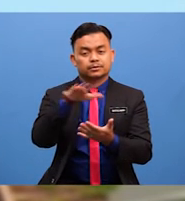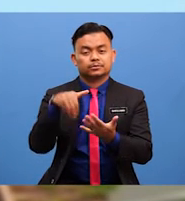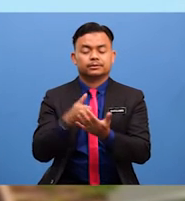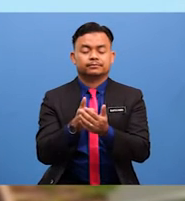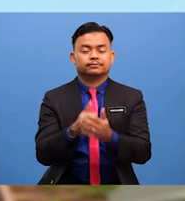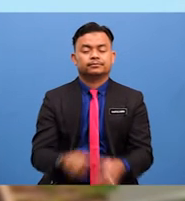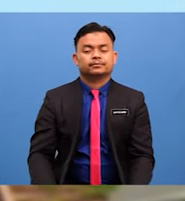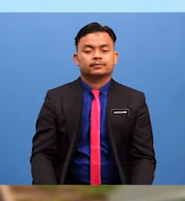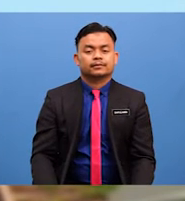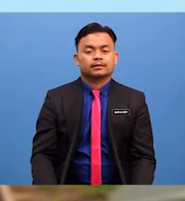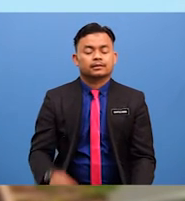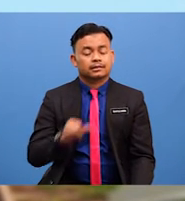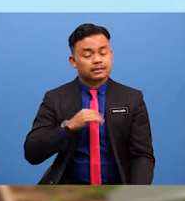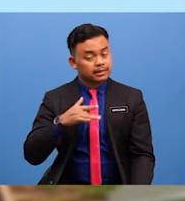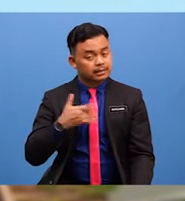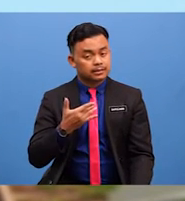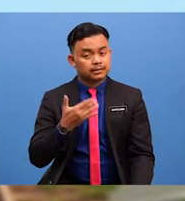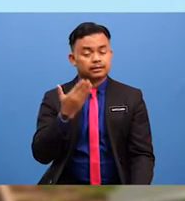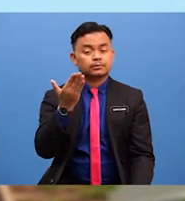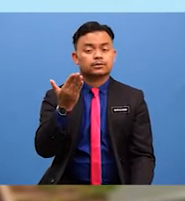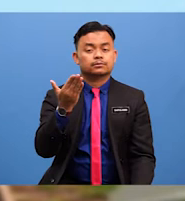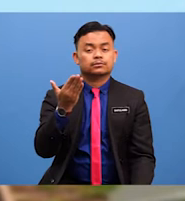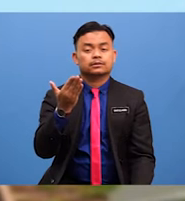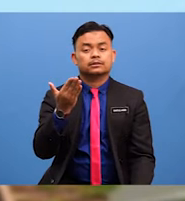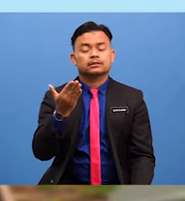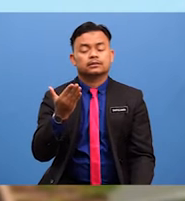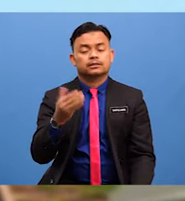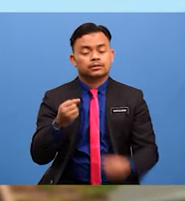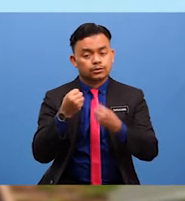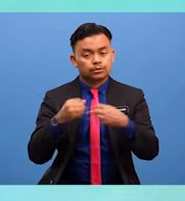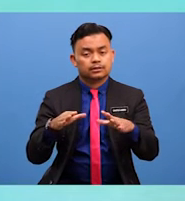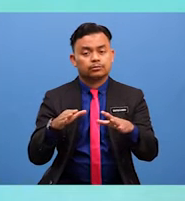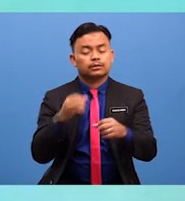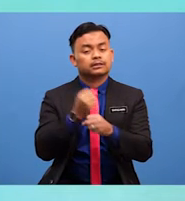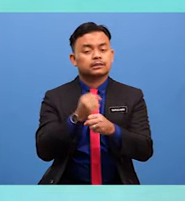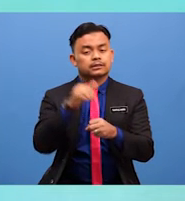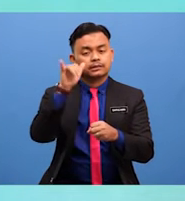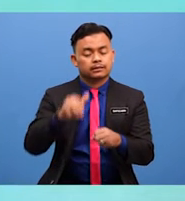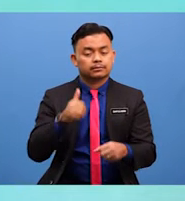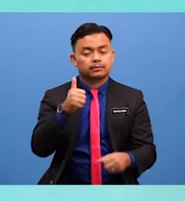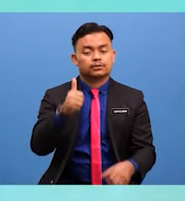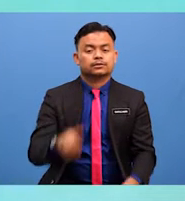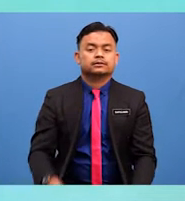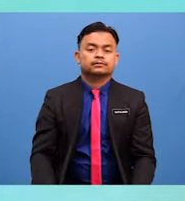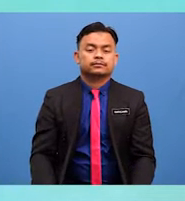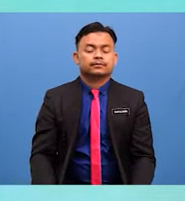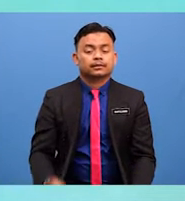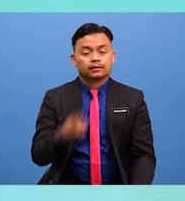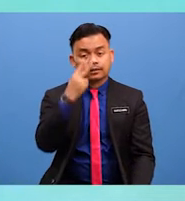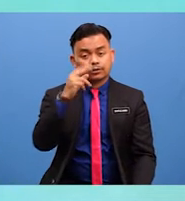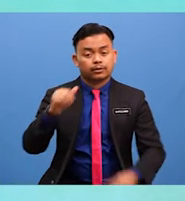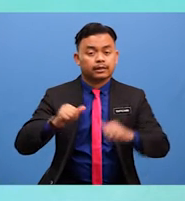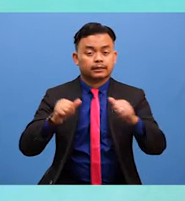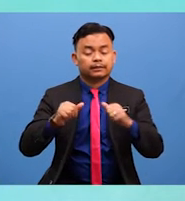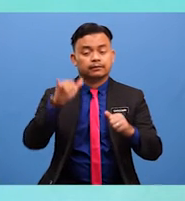girls. I think you've done such a great job today. Let's look at some of the